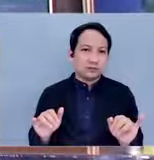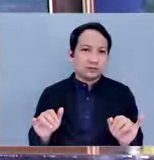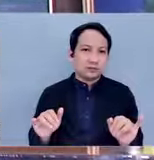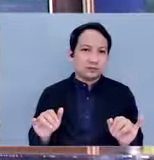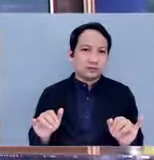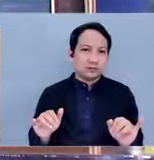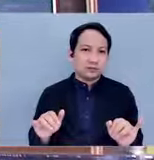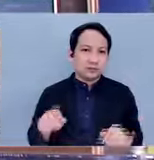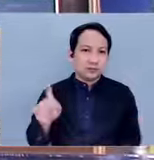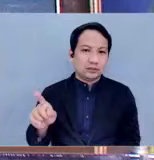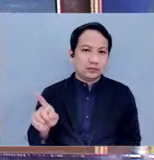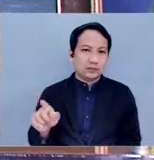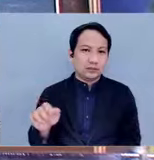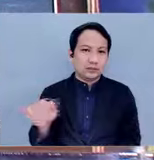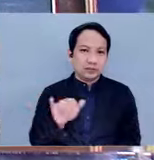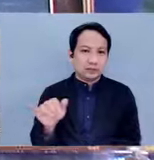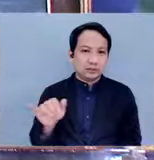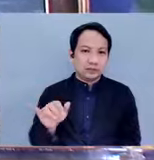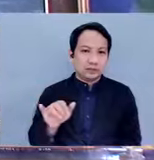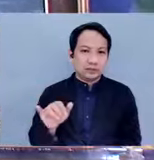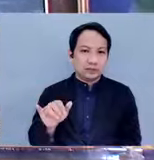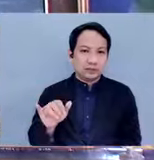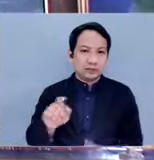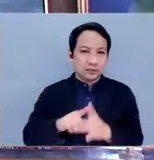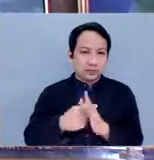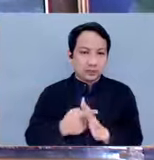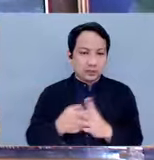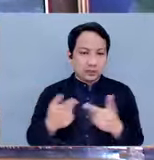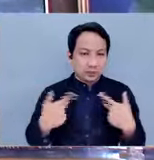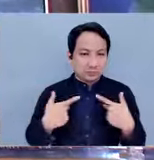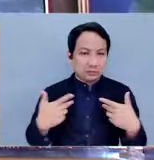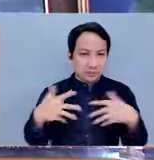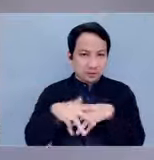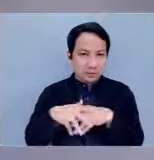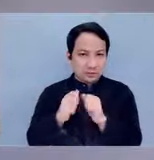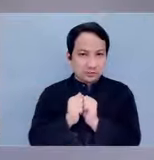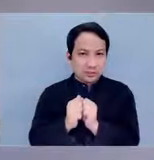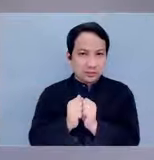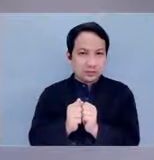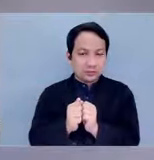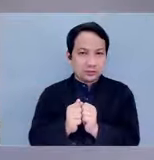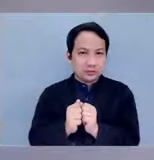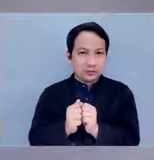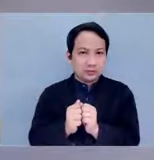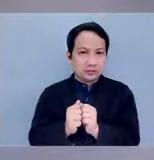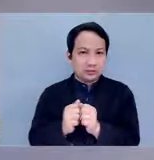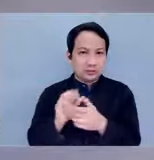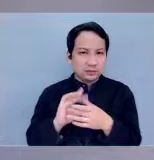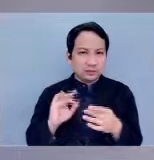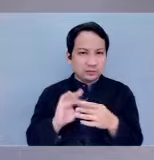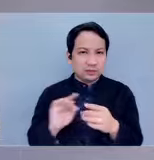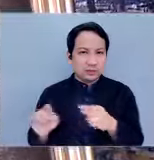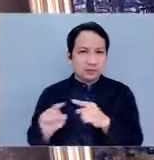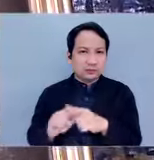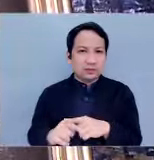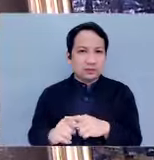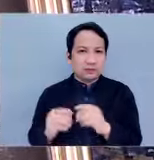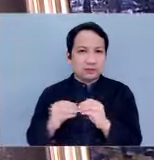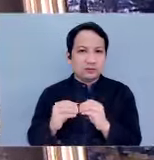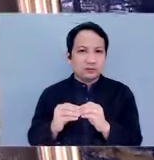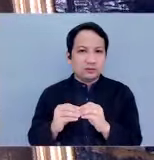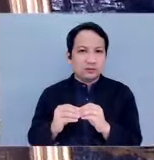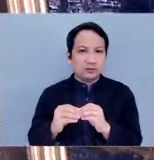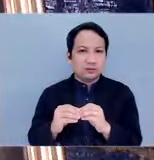this one po is like the beginning together as a fair pair. Yes. And this one po is more on the end na rin,